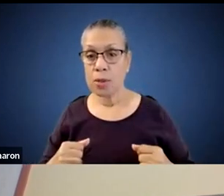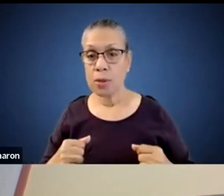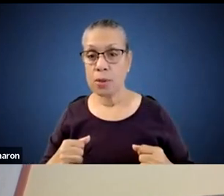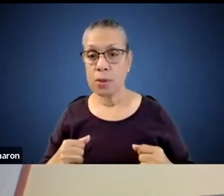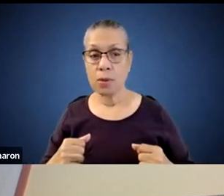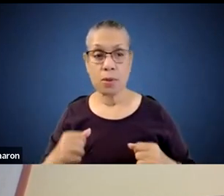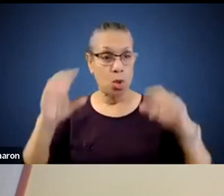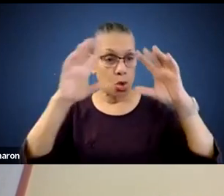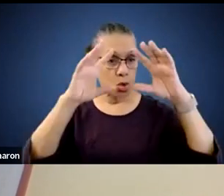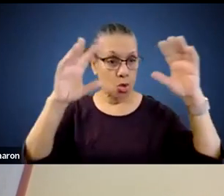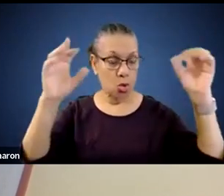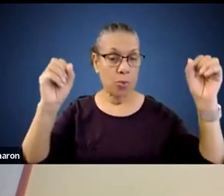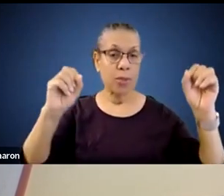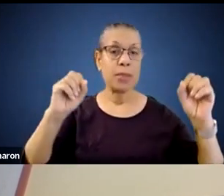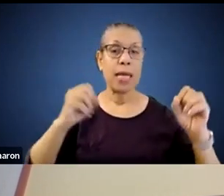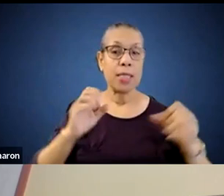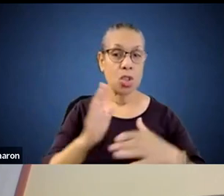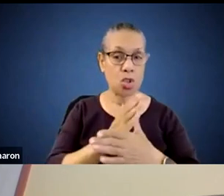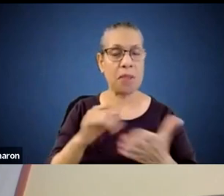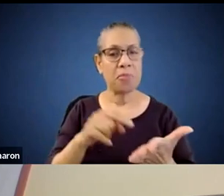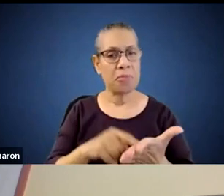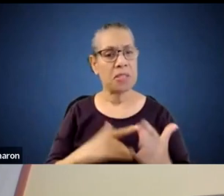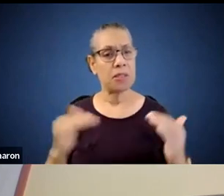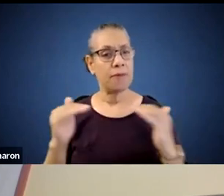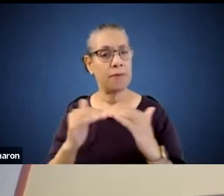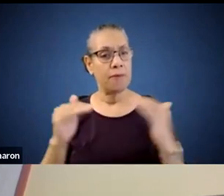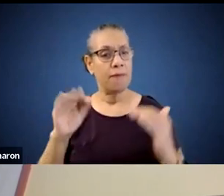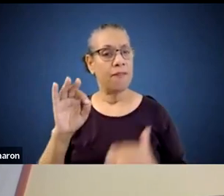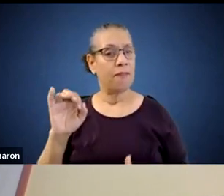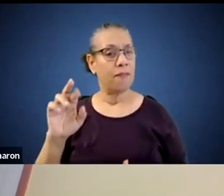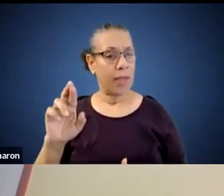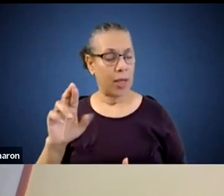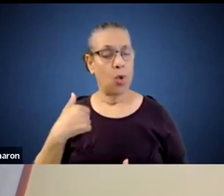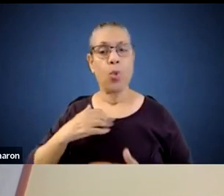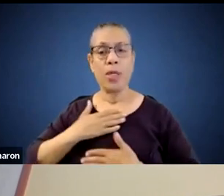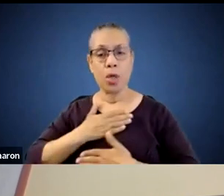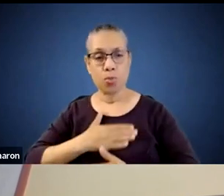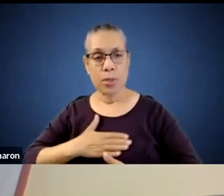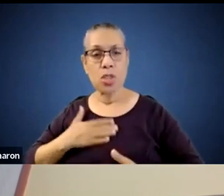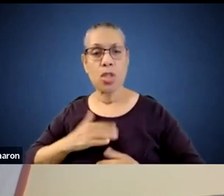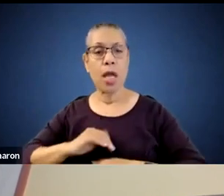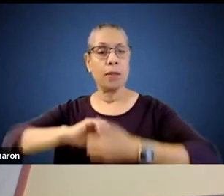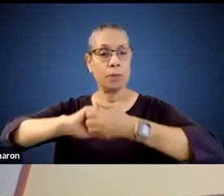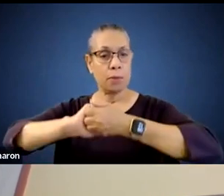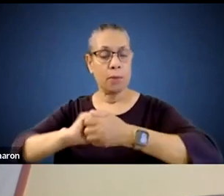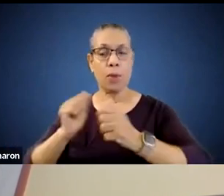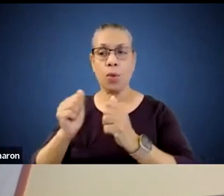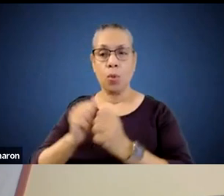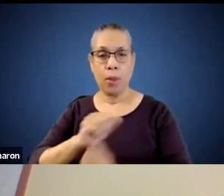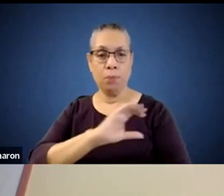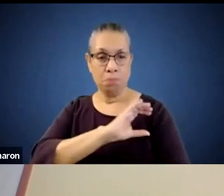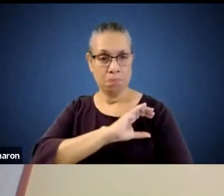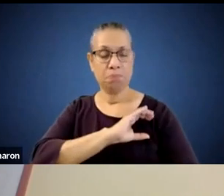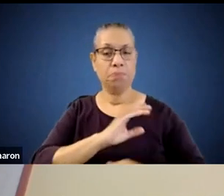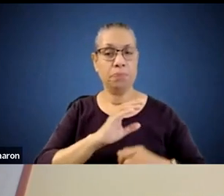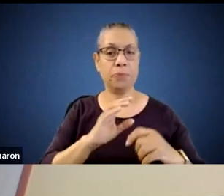superintendent Skipper mentioned we think this is a fair deal we appreciated the partnership with the superior offices Federation to